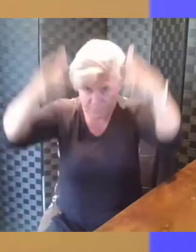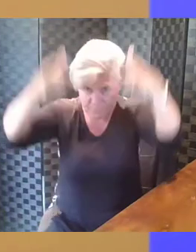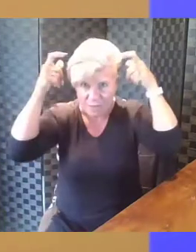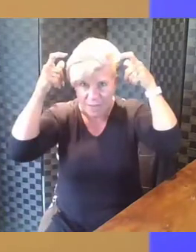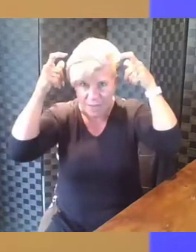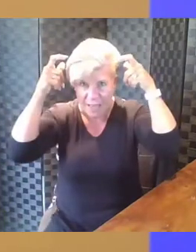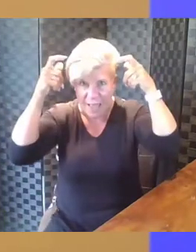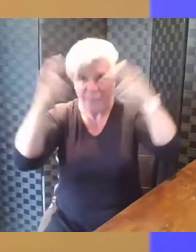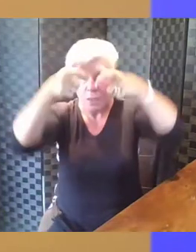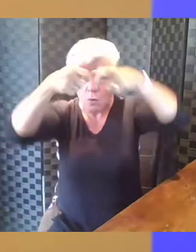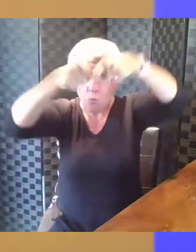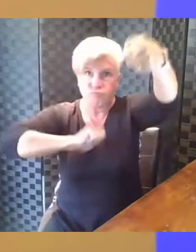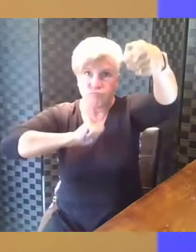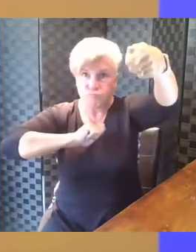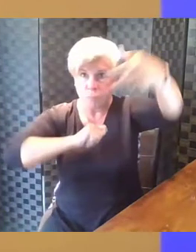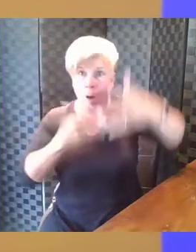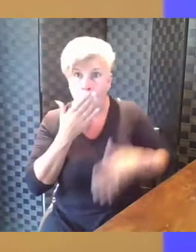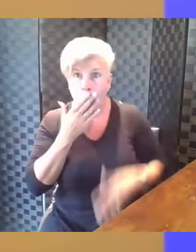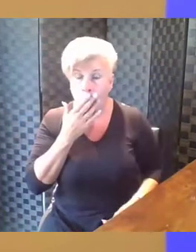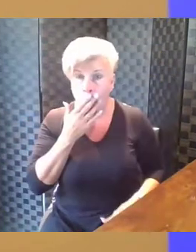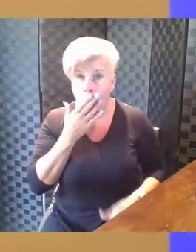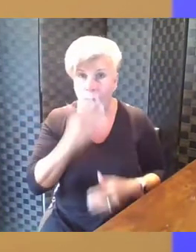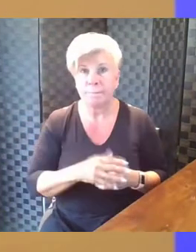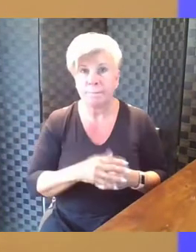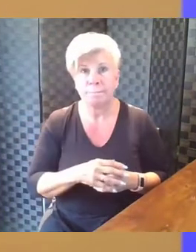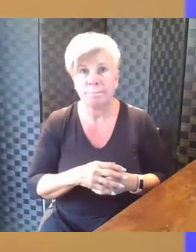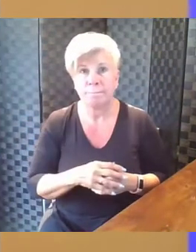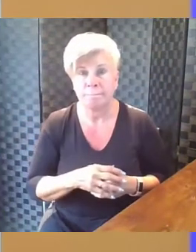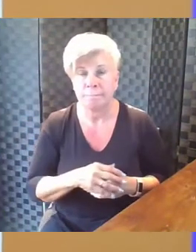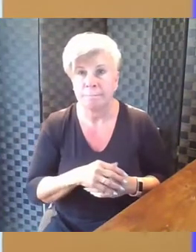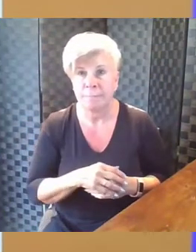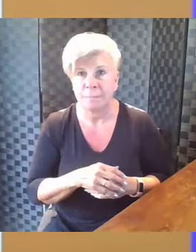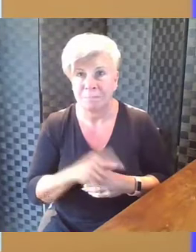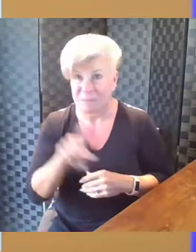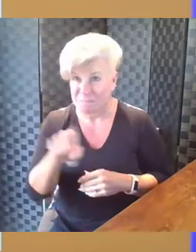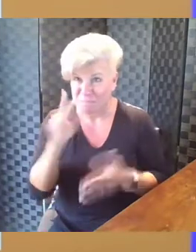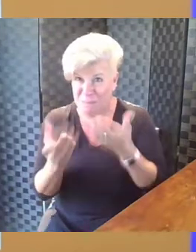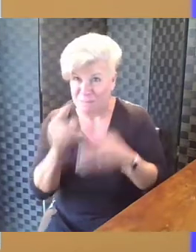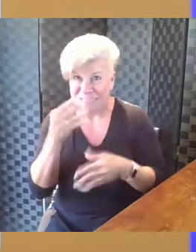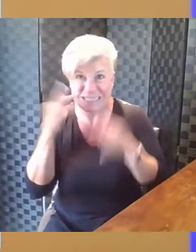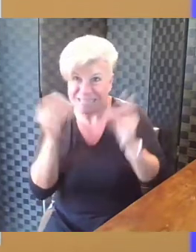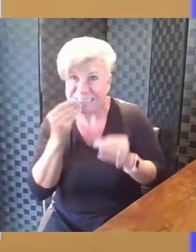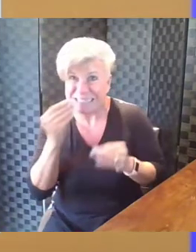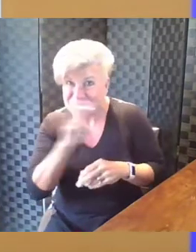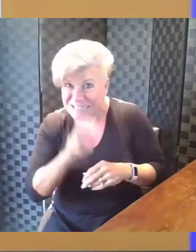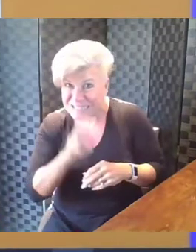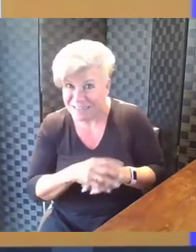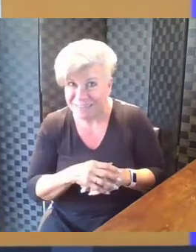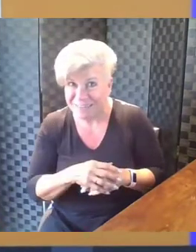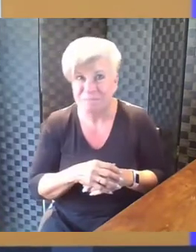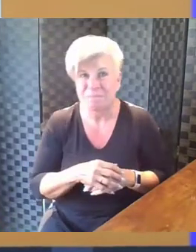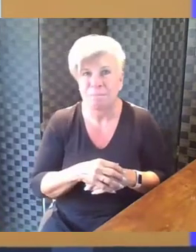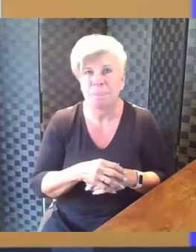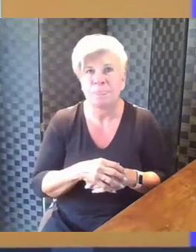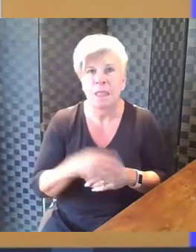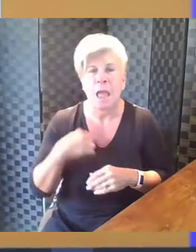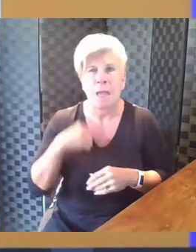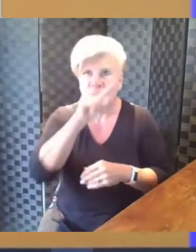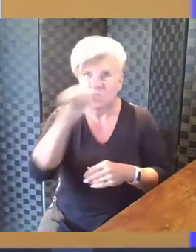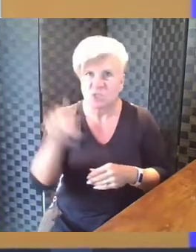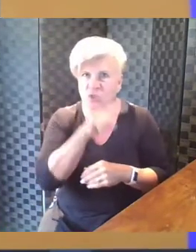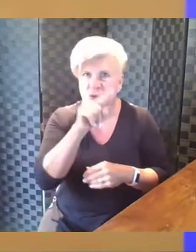on, and then it split. That cat must have been eating some pizza. All right, I am going to circle